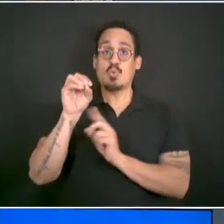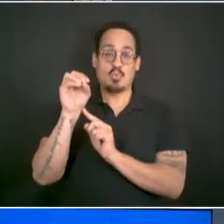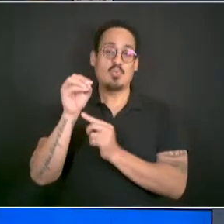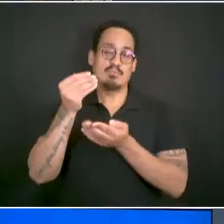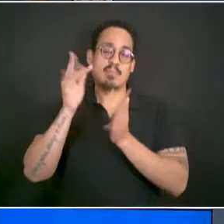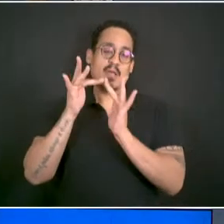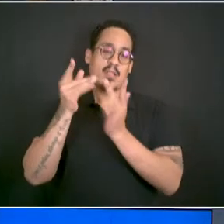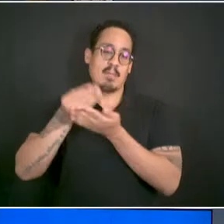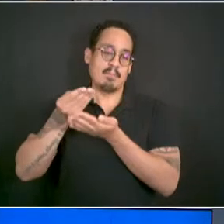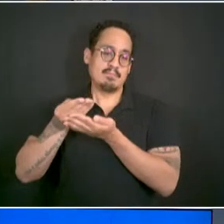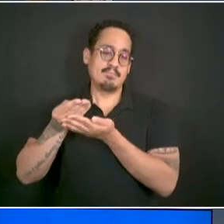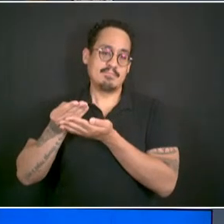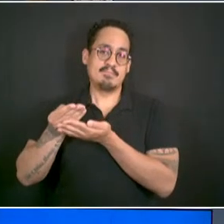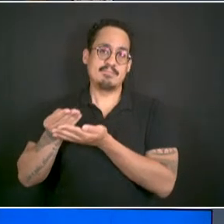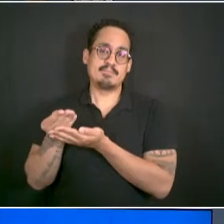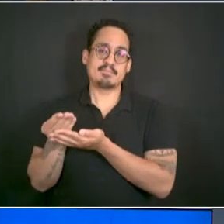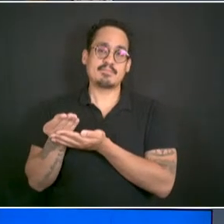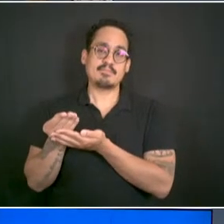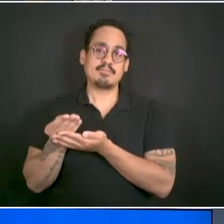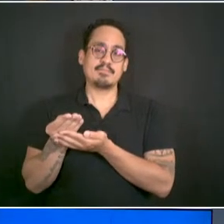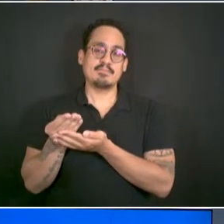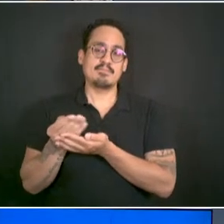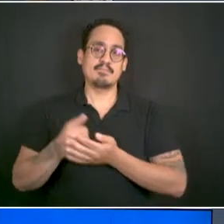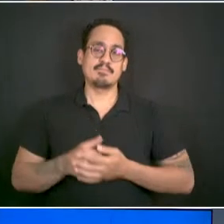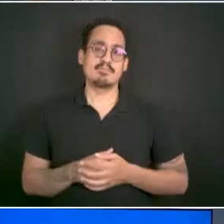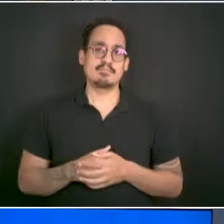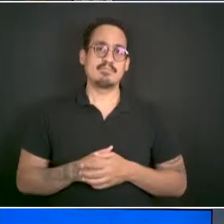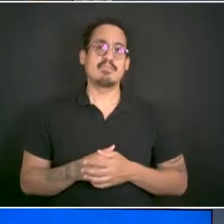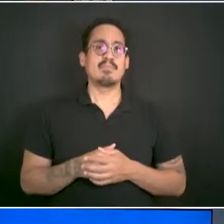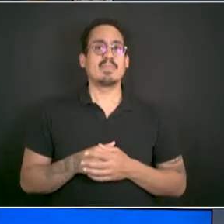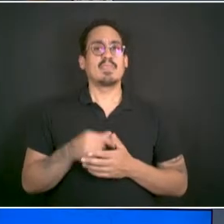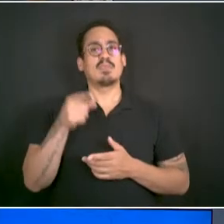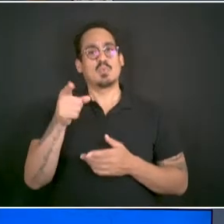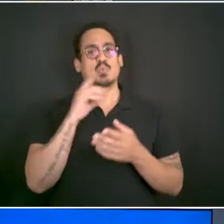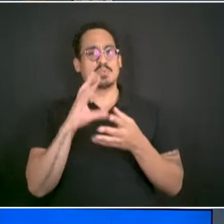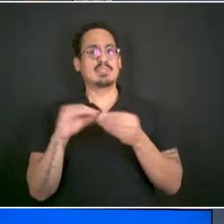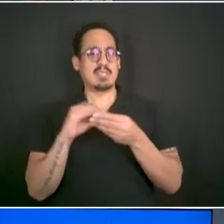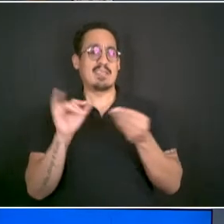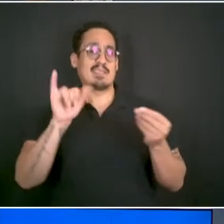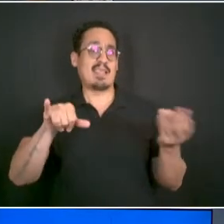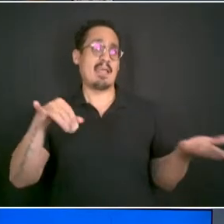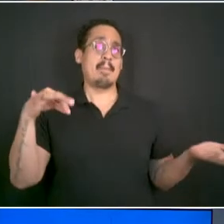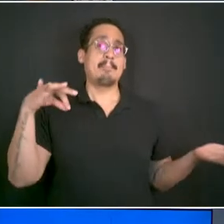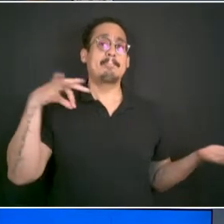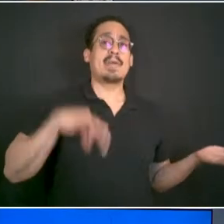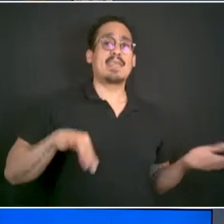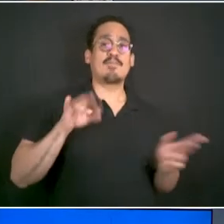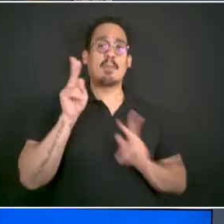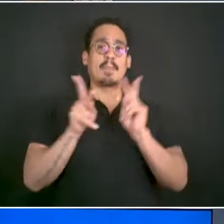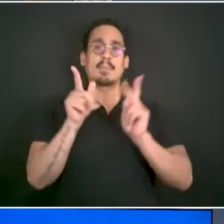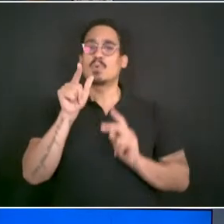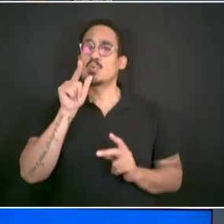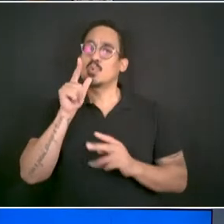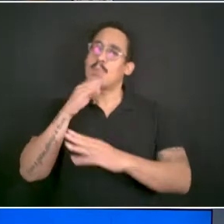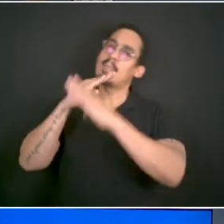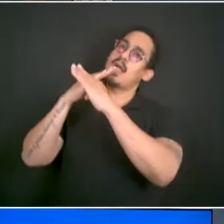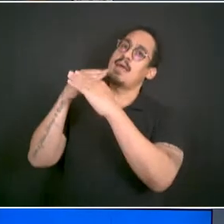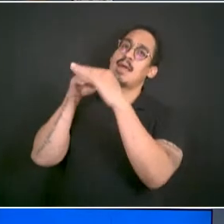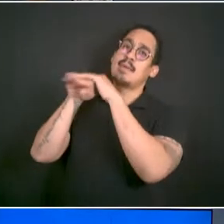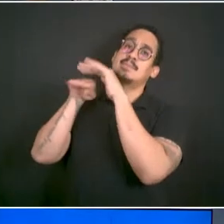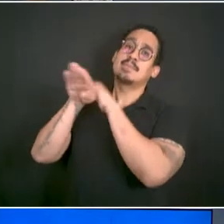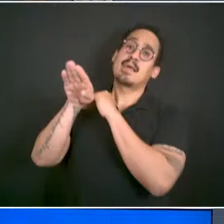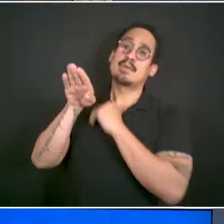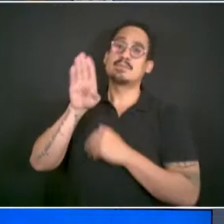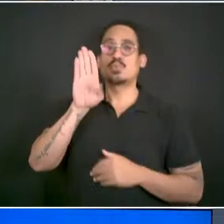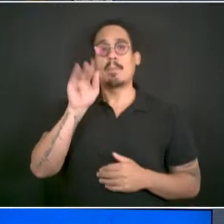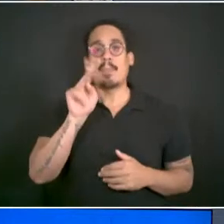historically found themselves lacking in access to banks and access to ways to save their resources and dollars. What did you mean